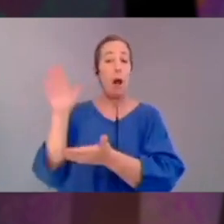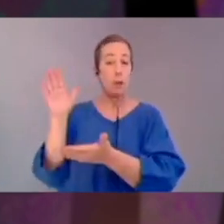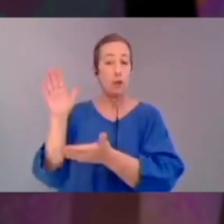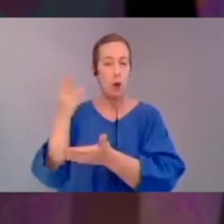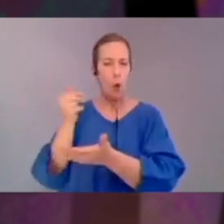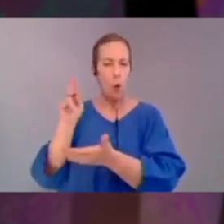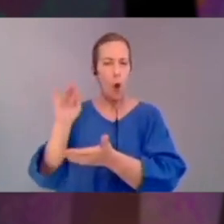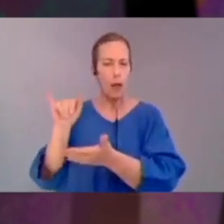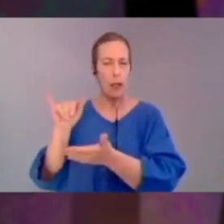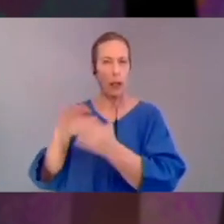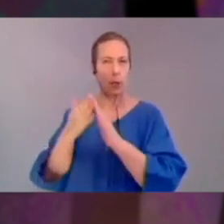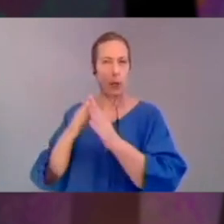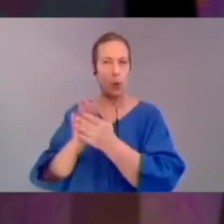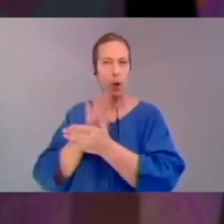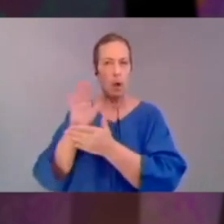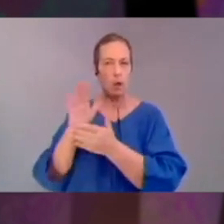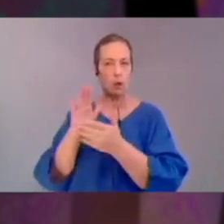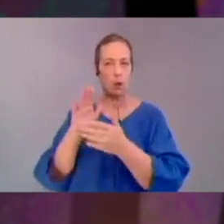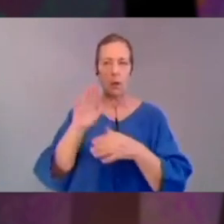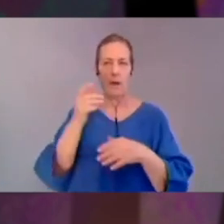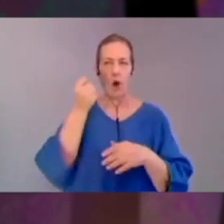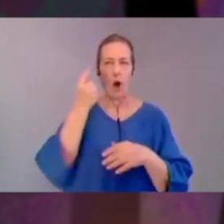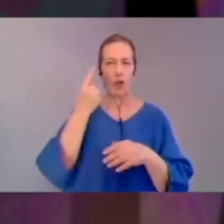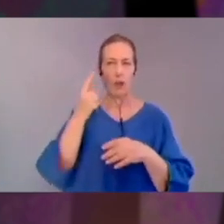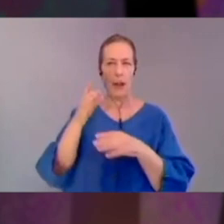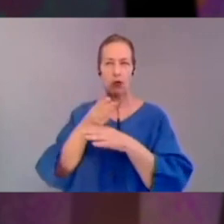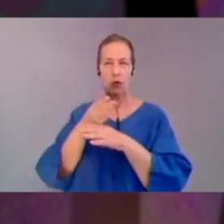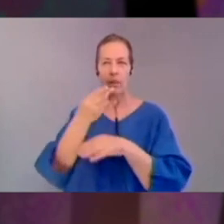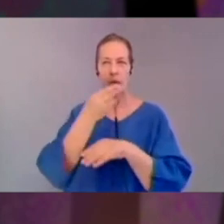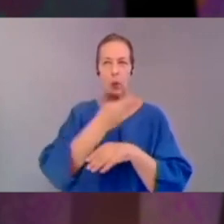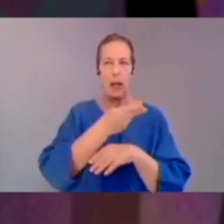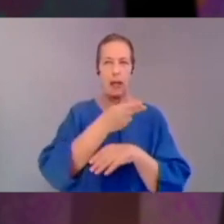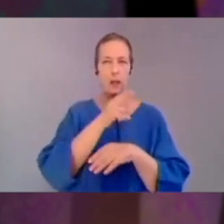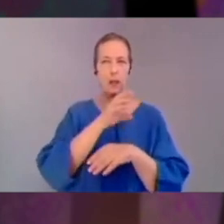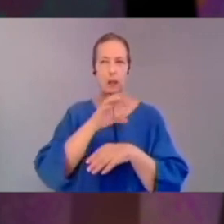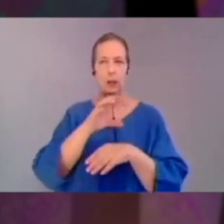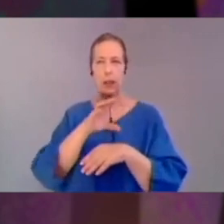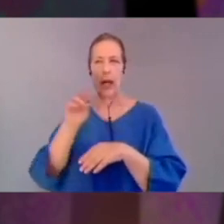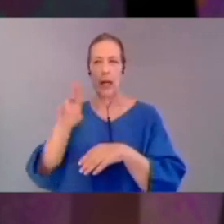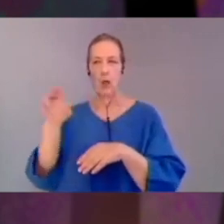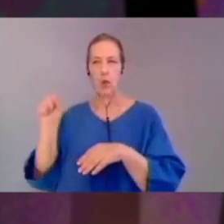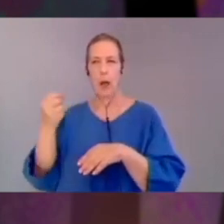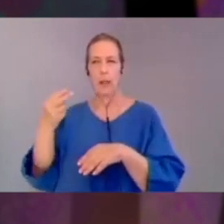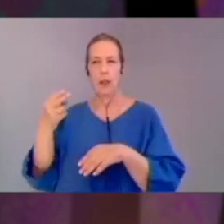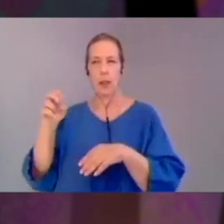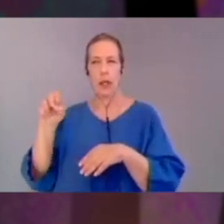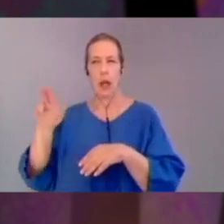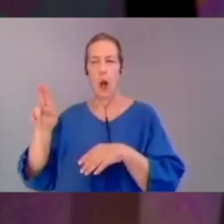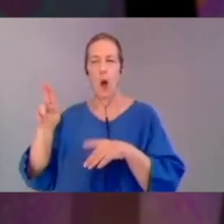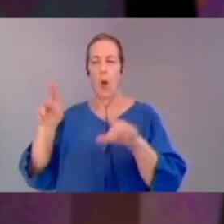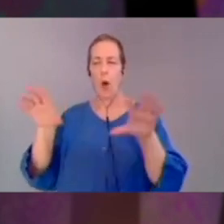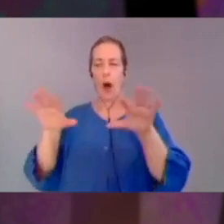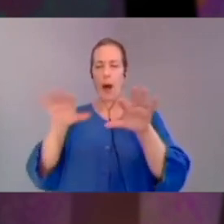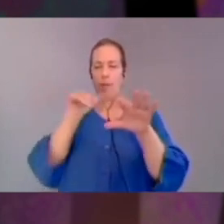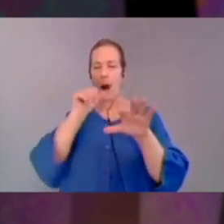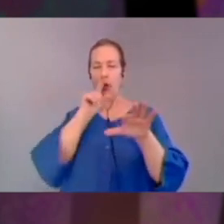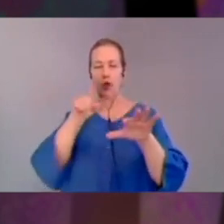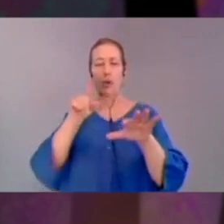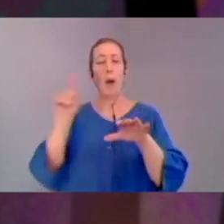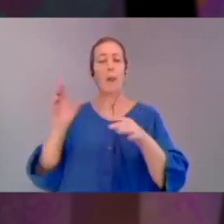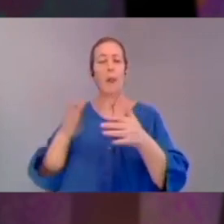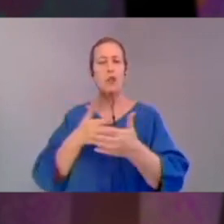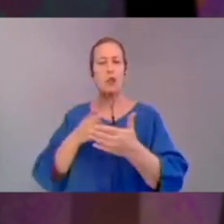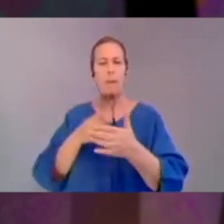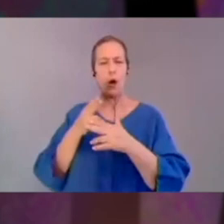also, I never understand the relationship between HCC and UH Hilo. It kind of confounds me, but there's a band there named